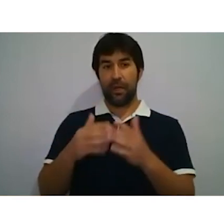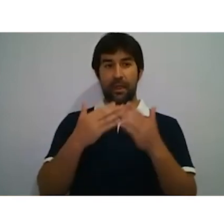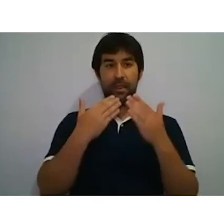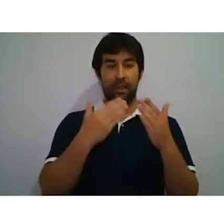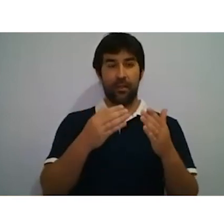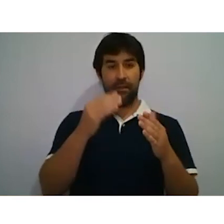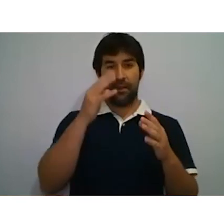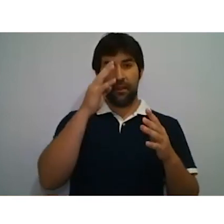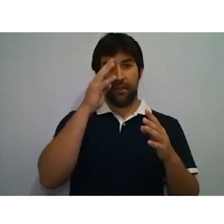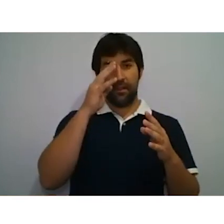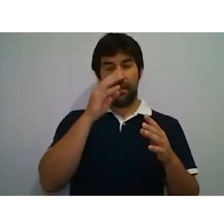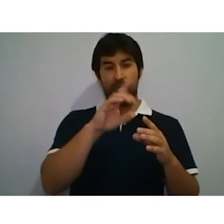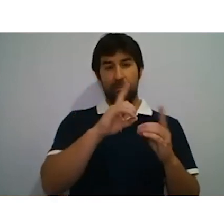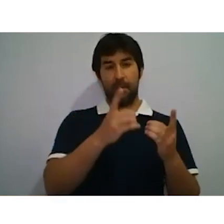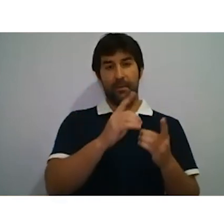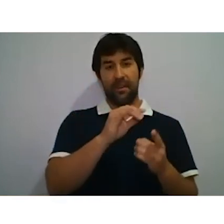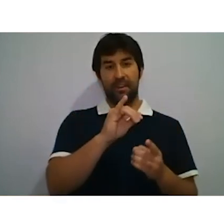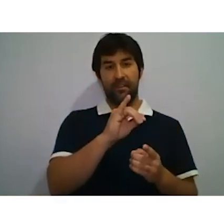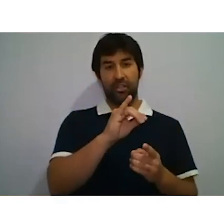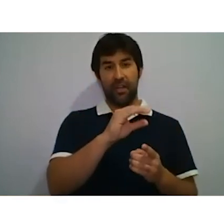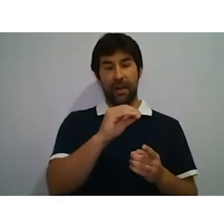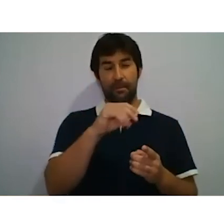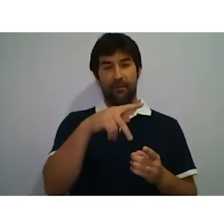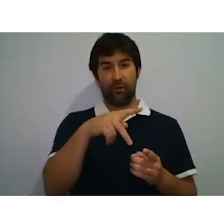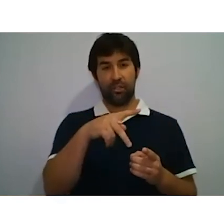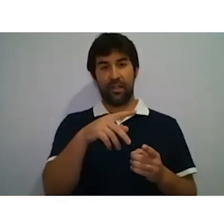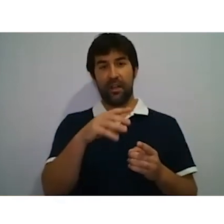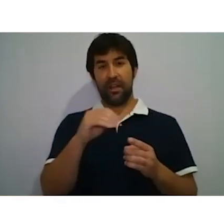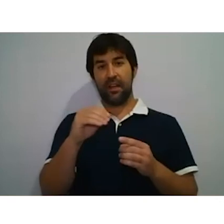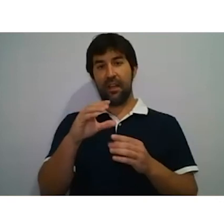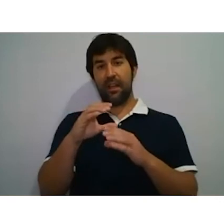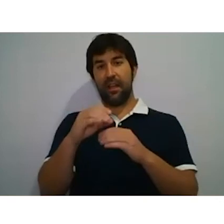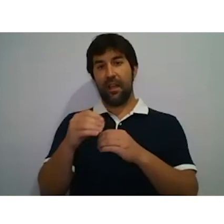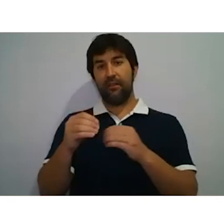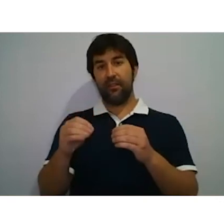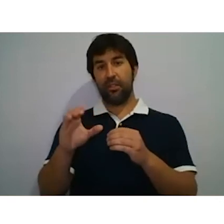sure our Black neighbors can travel in and through our city safely?